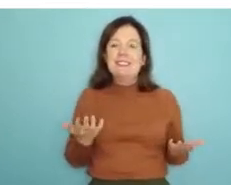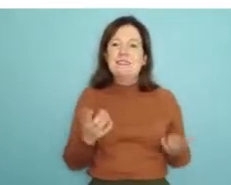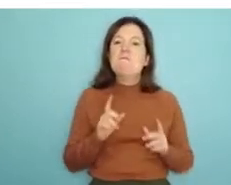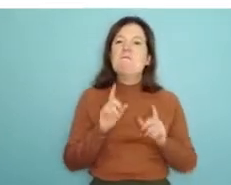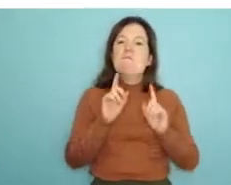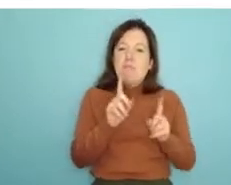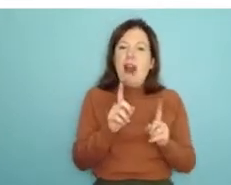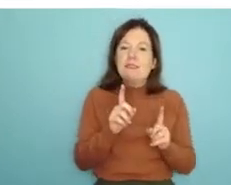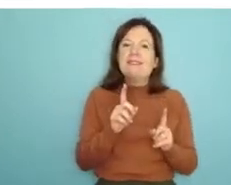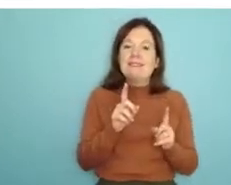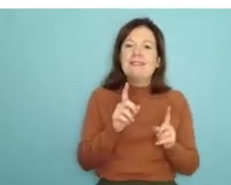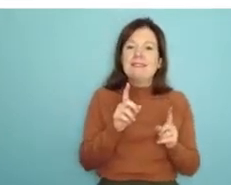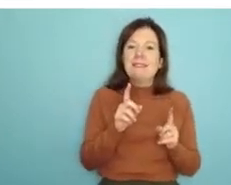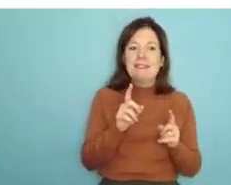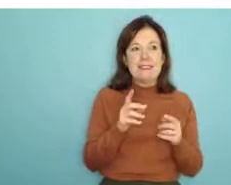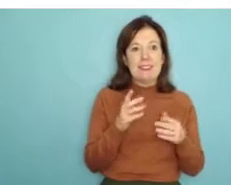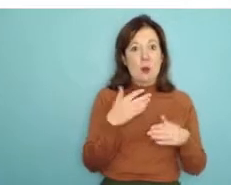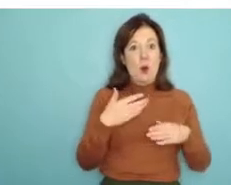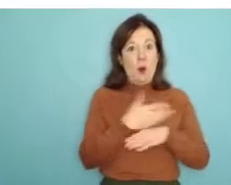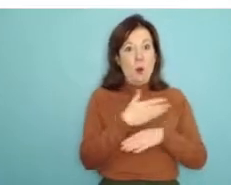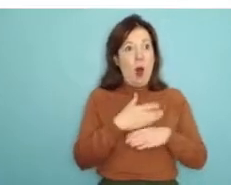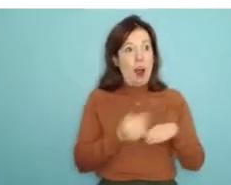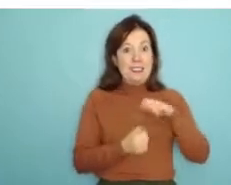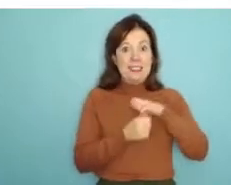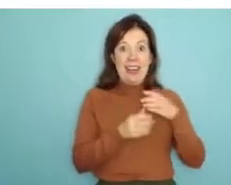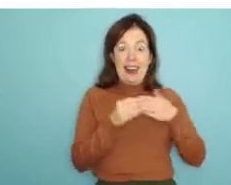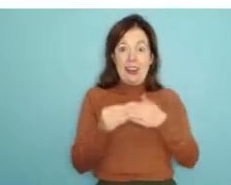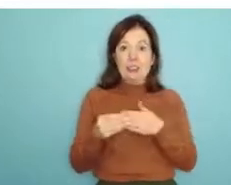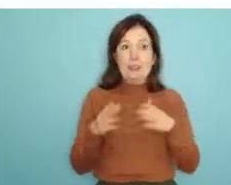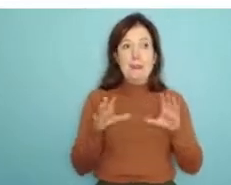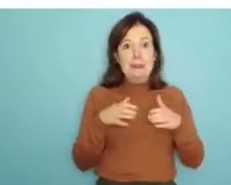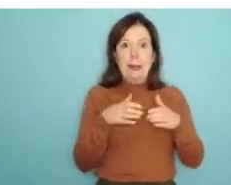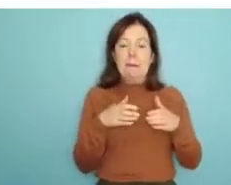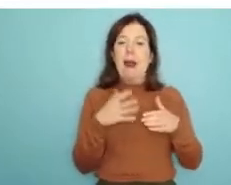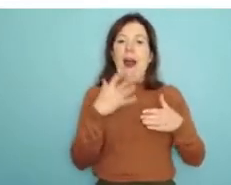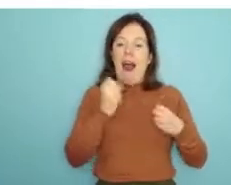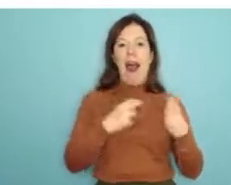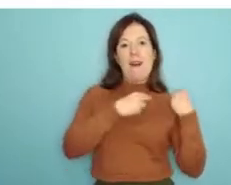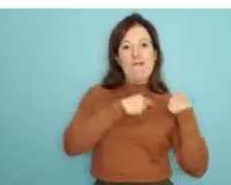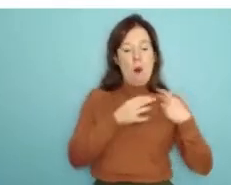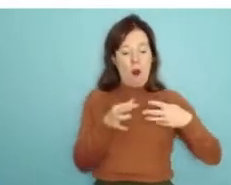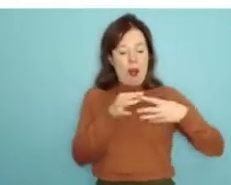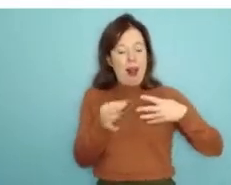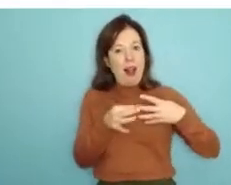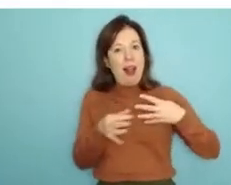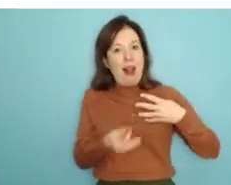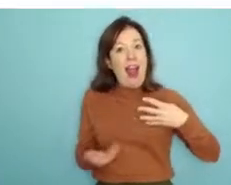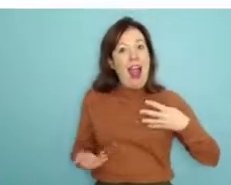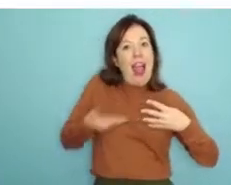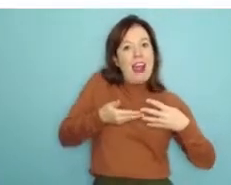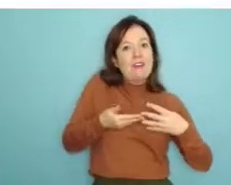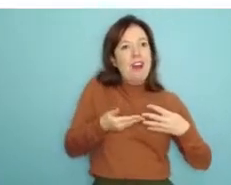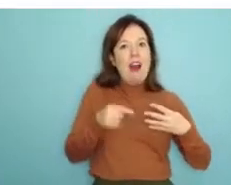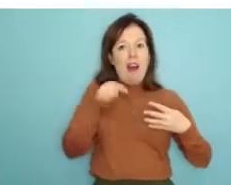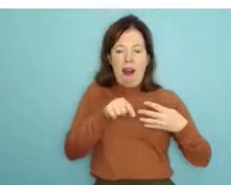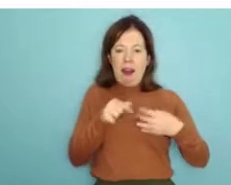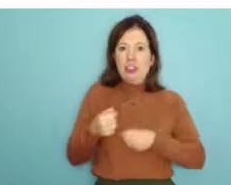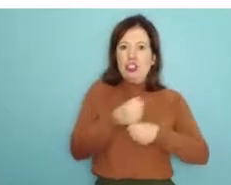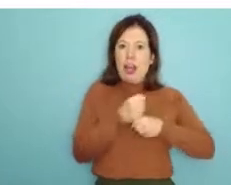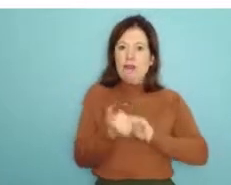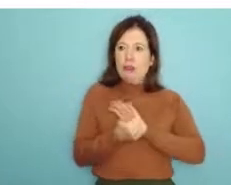of the portfolio of work that the senior leadership team need to deliver. And actually they require generic skills, so why shouldn't it be